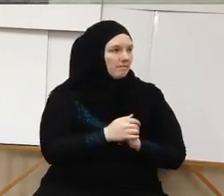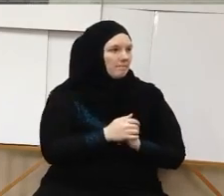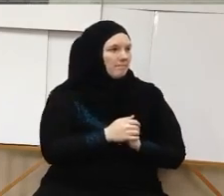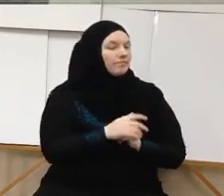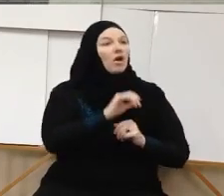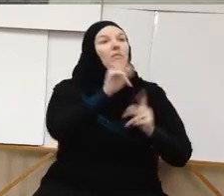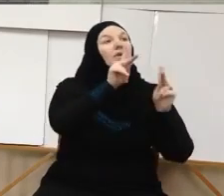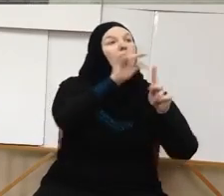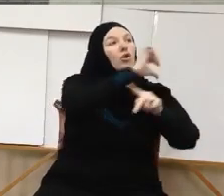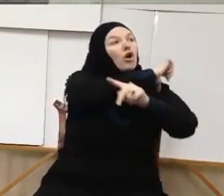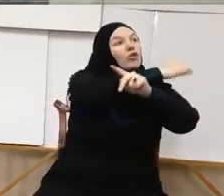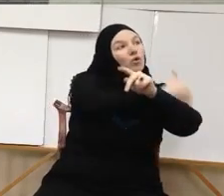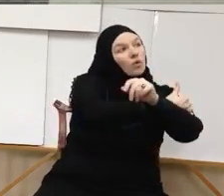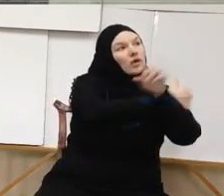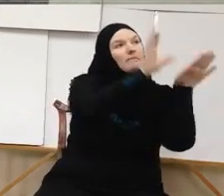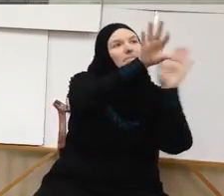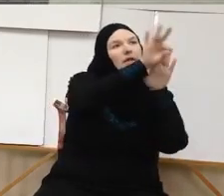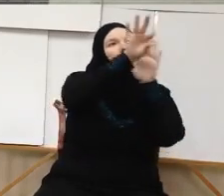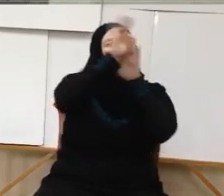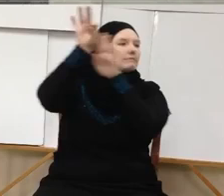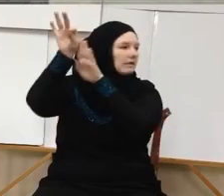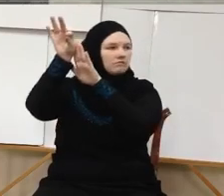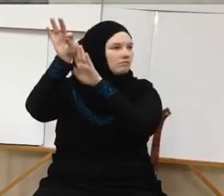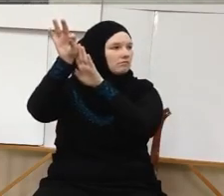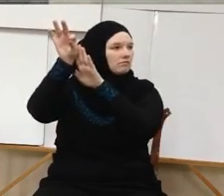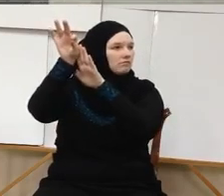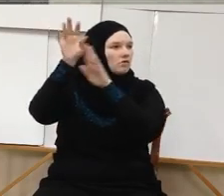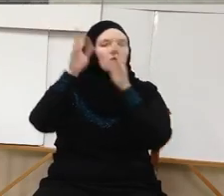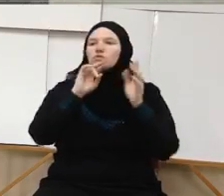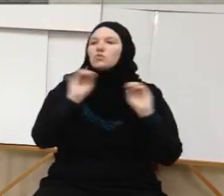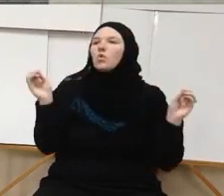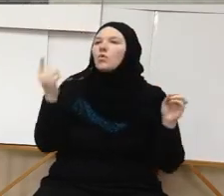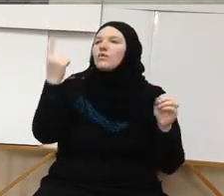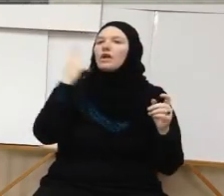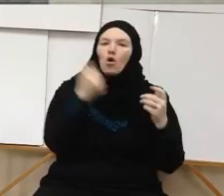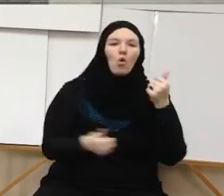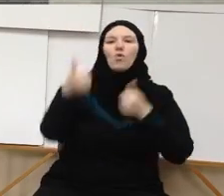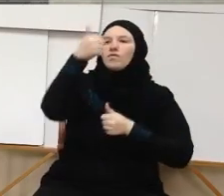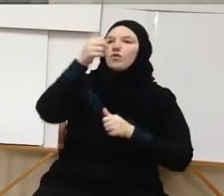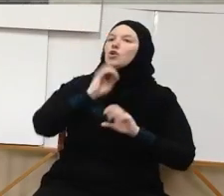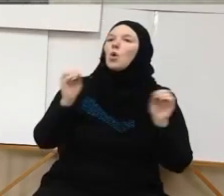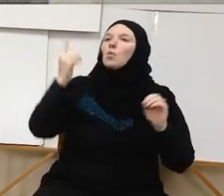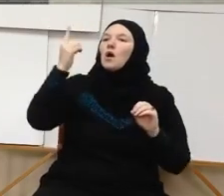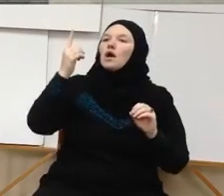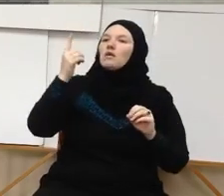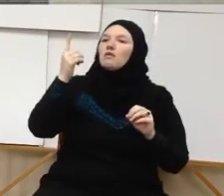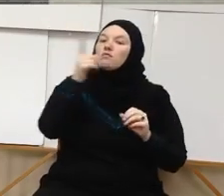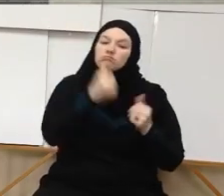authority over you. There is no such a thing as over. Nobody is over the Muslim but